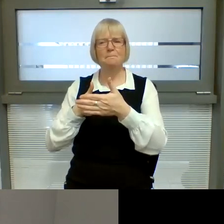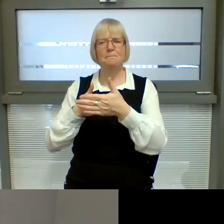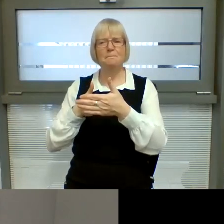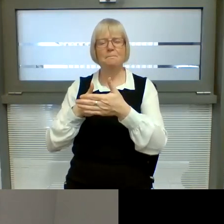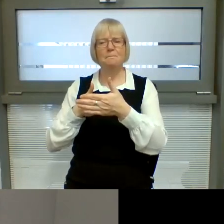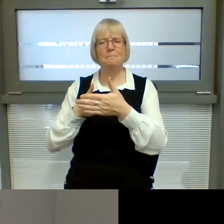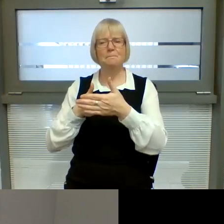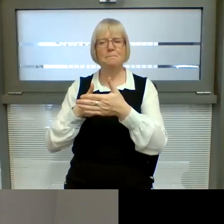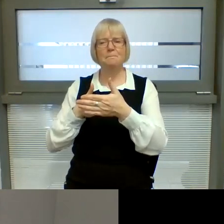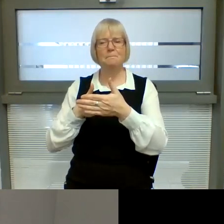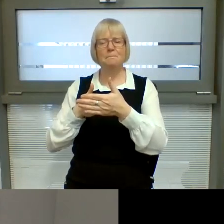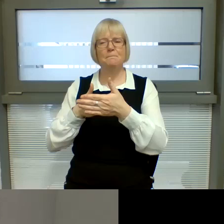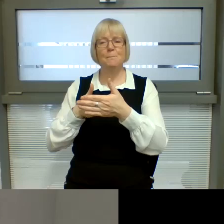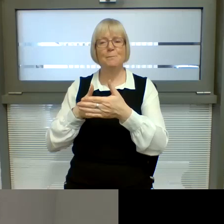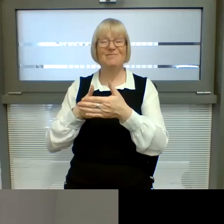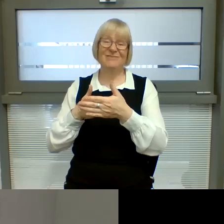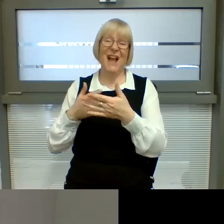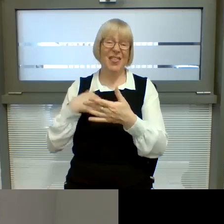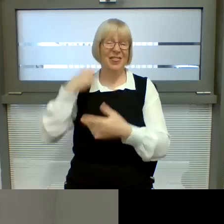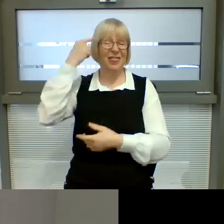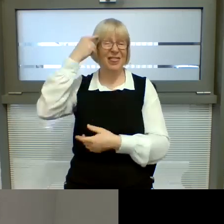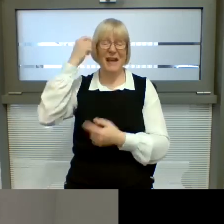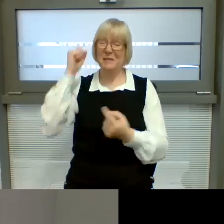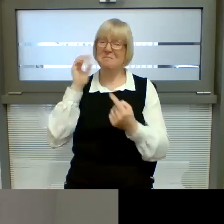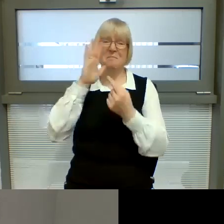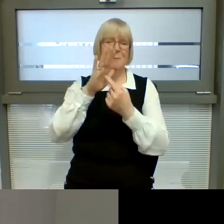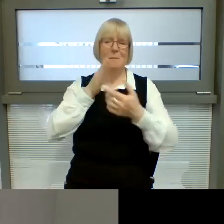I mean, the main barriers are